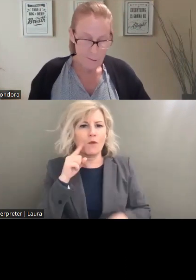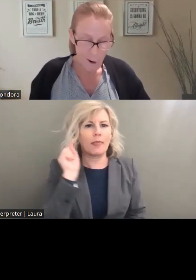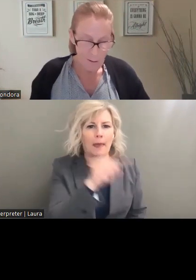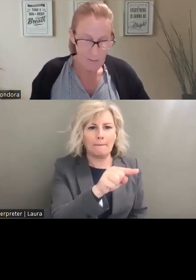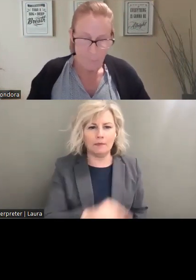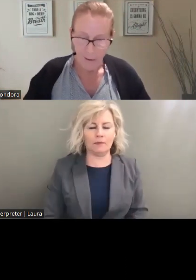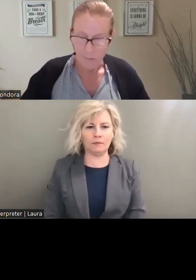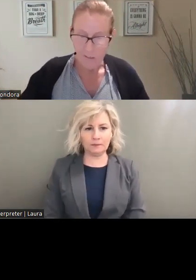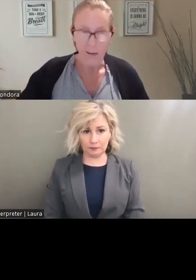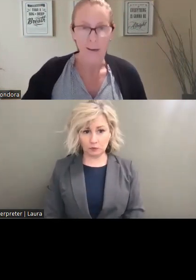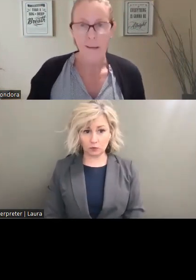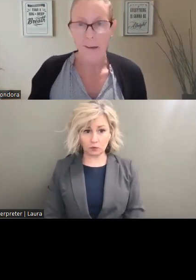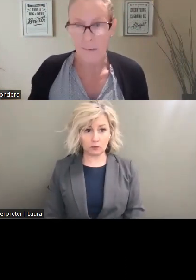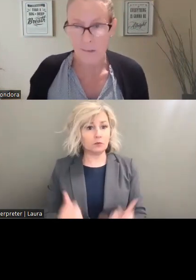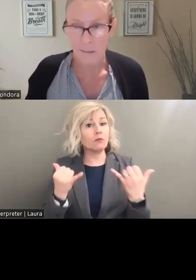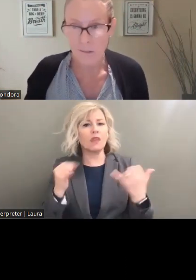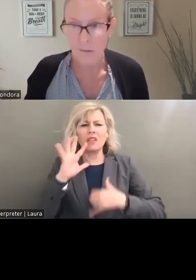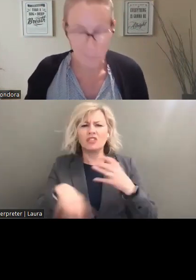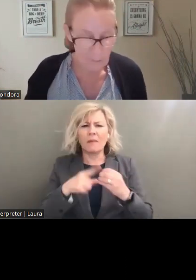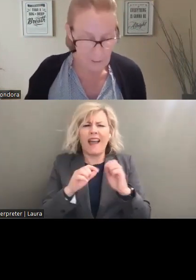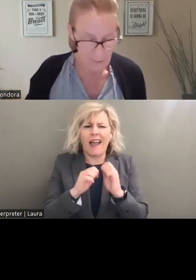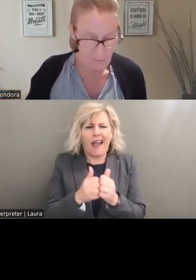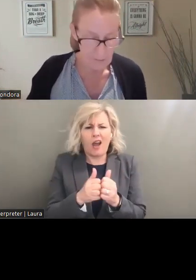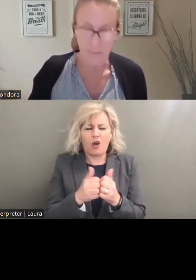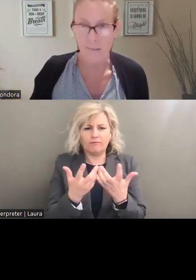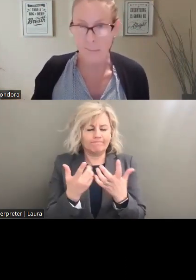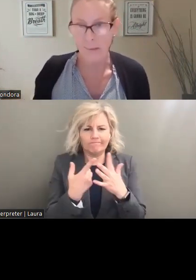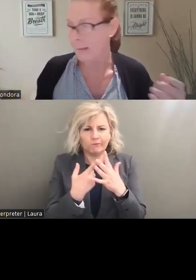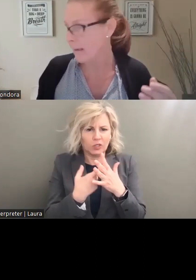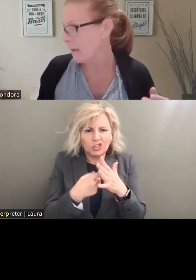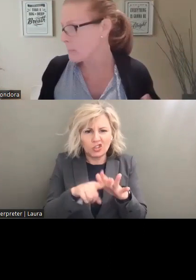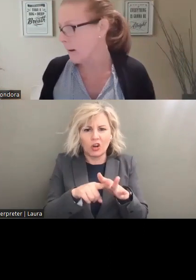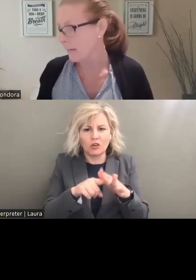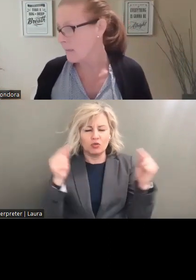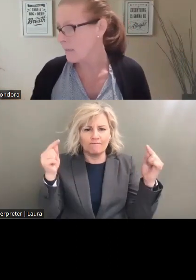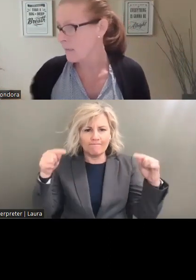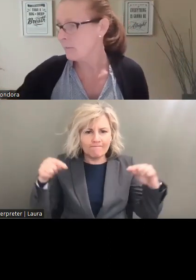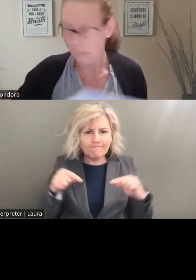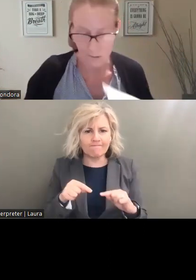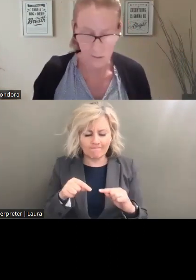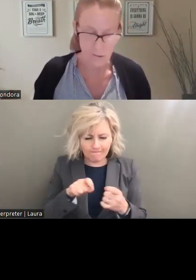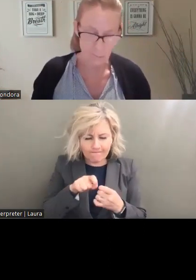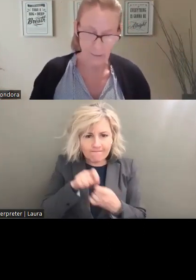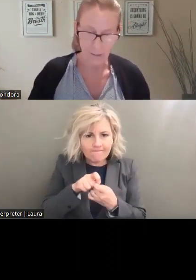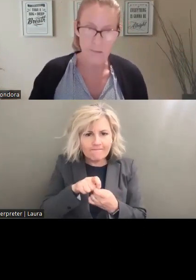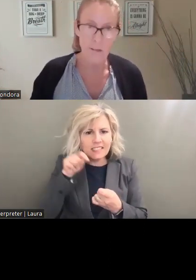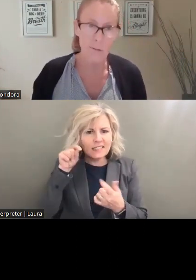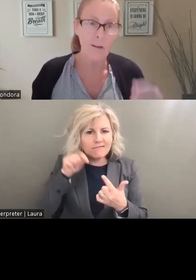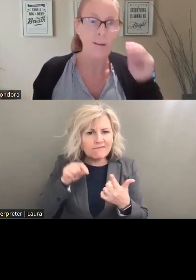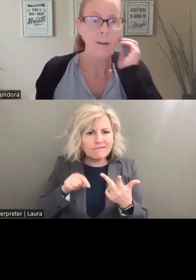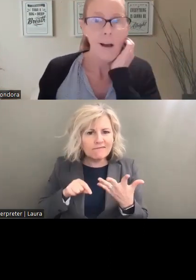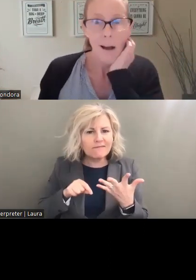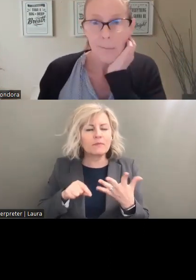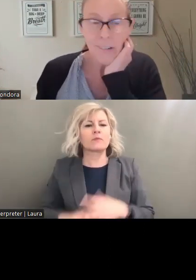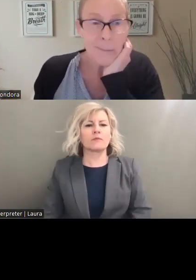So let's talk about how this starts to drill down into some of the key practices of person-centered planning.